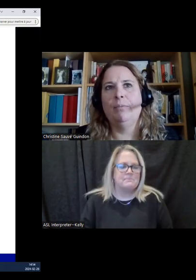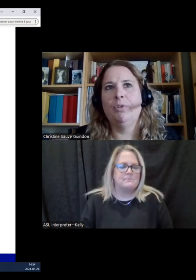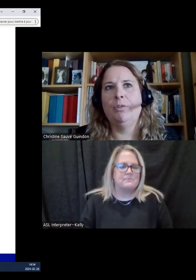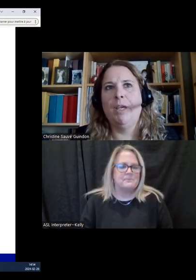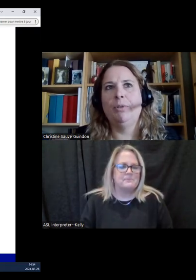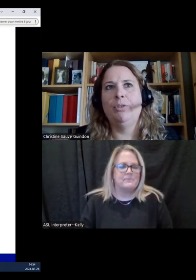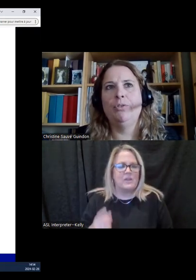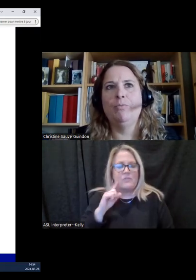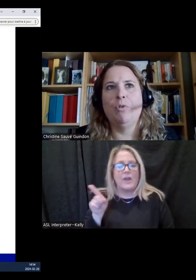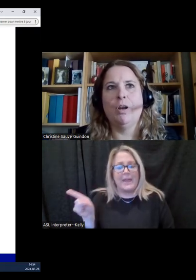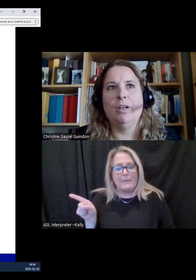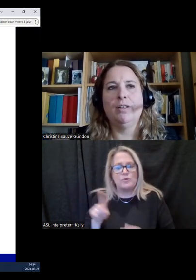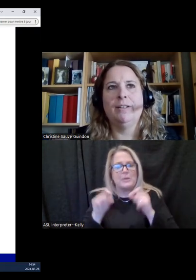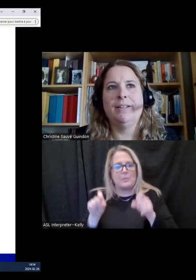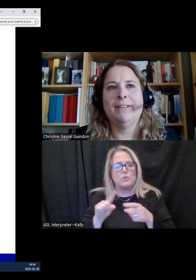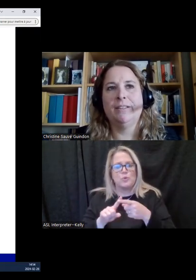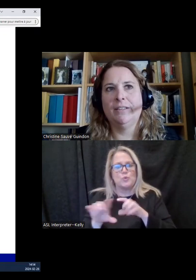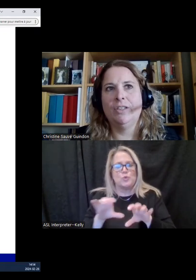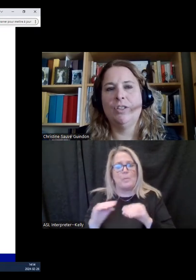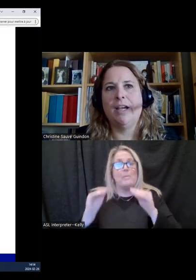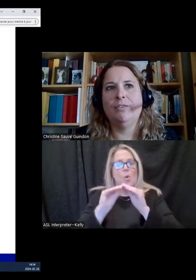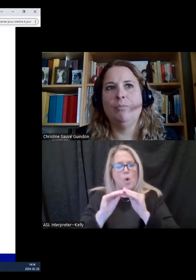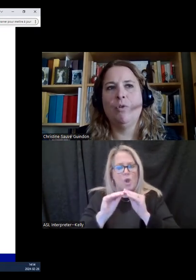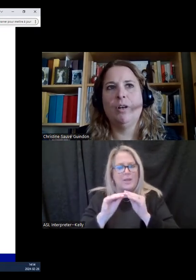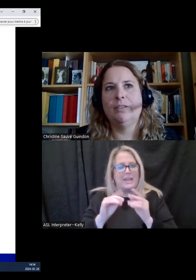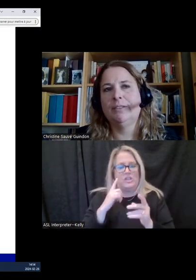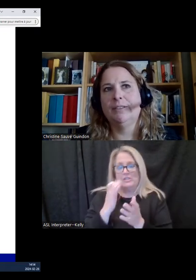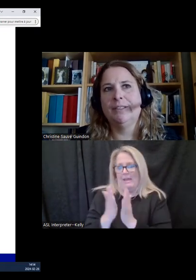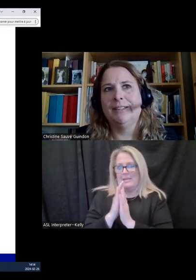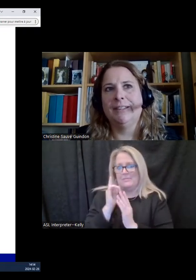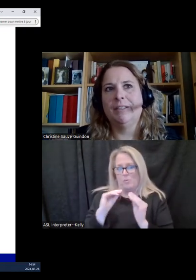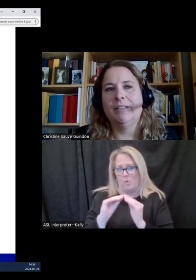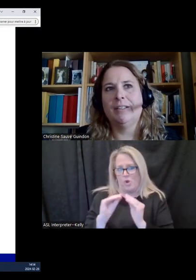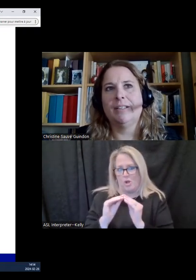for him to be able to do more? He's just asked for more.